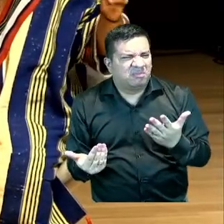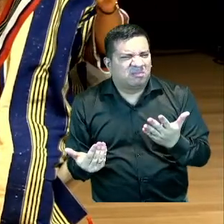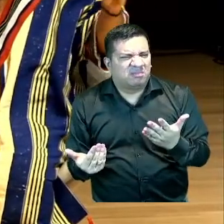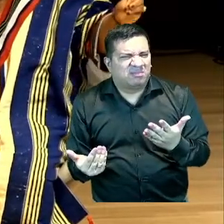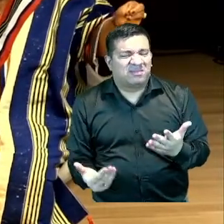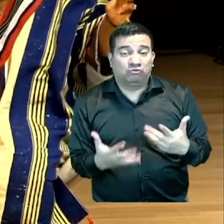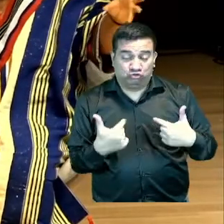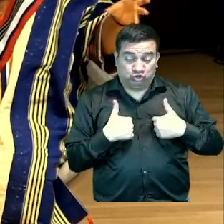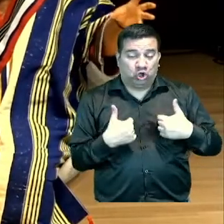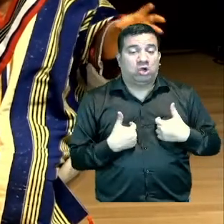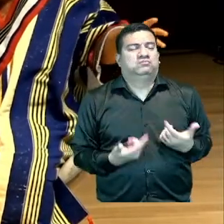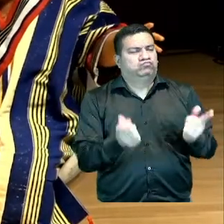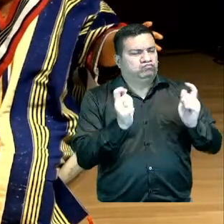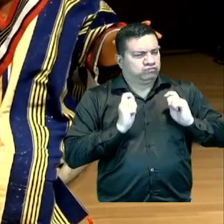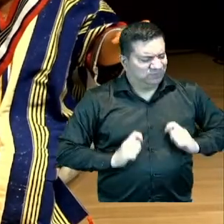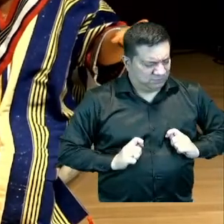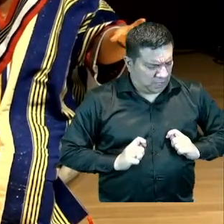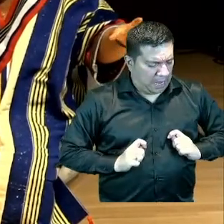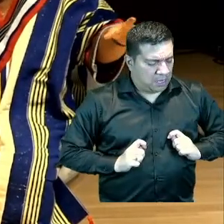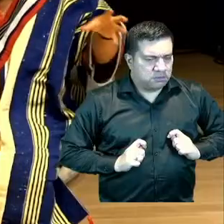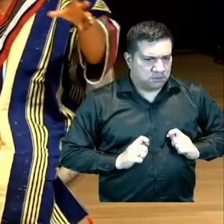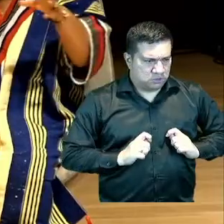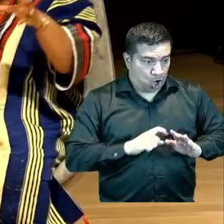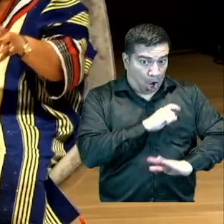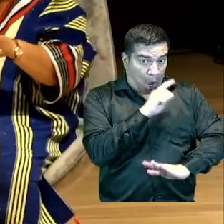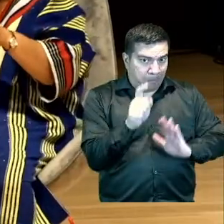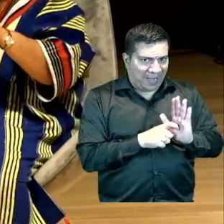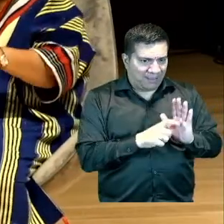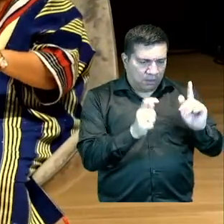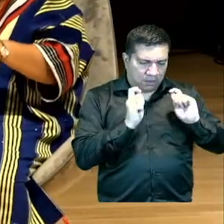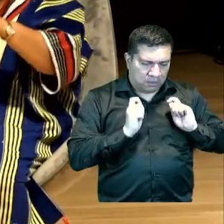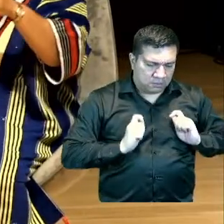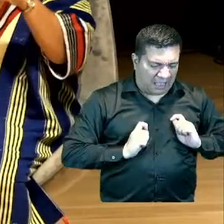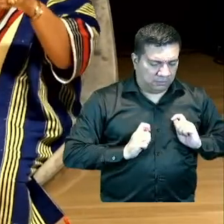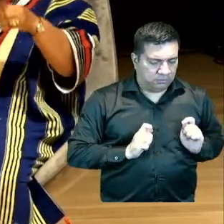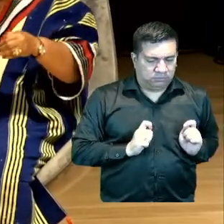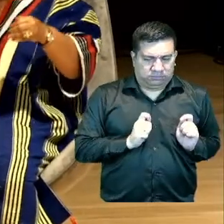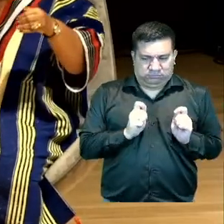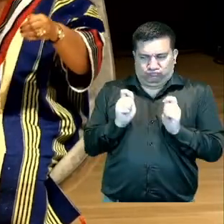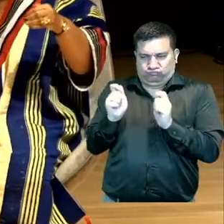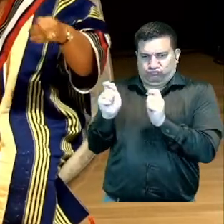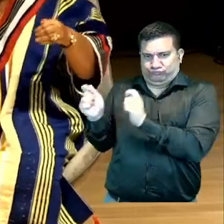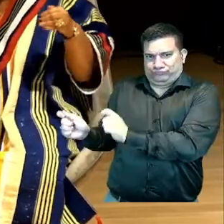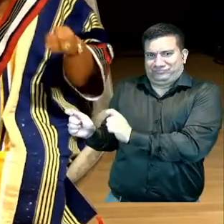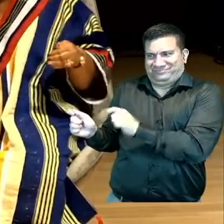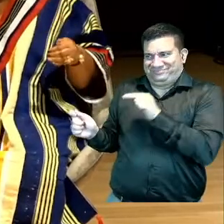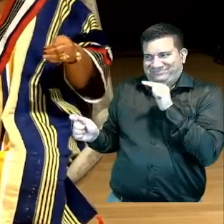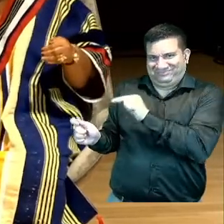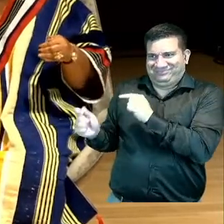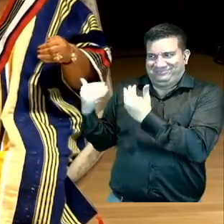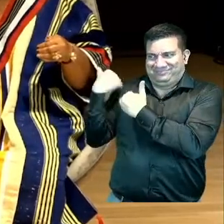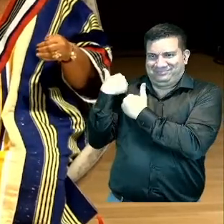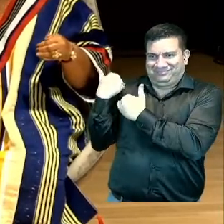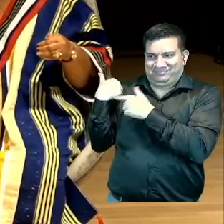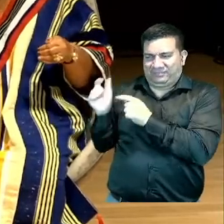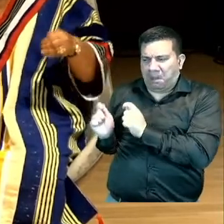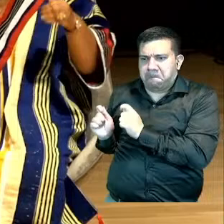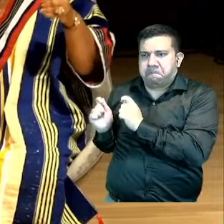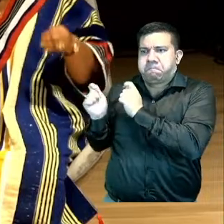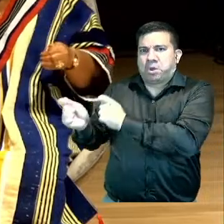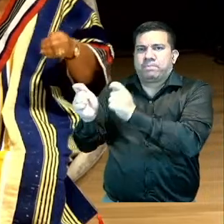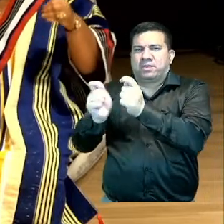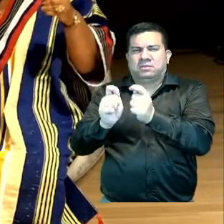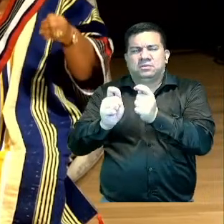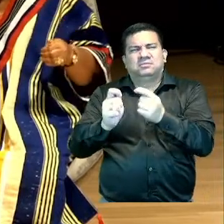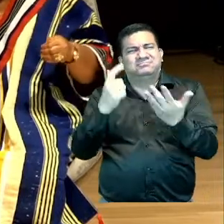may step into their power. So when you ask the question, what should we do as